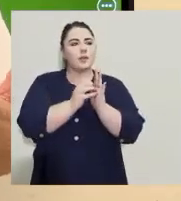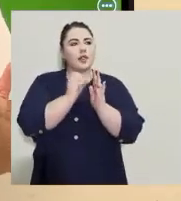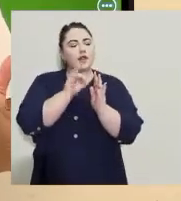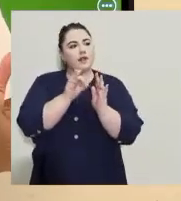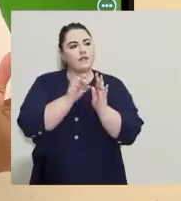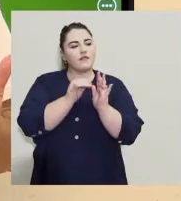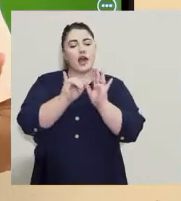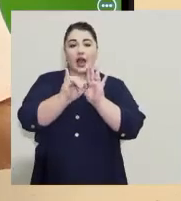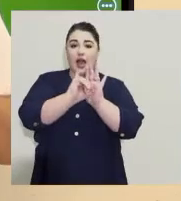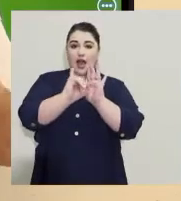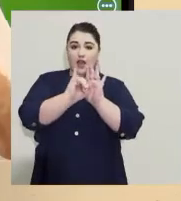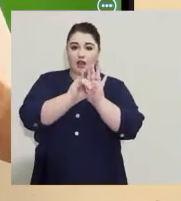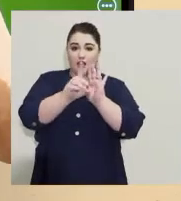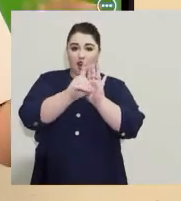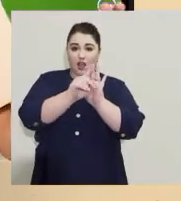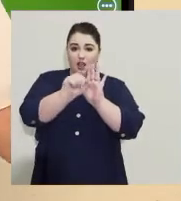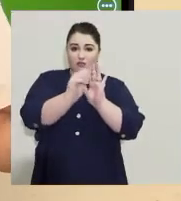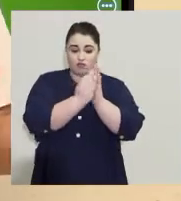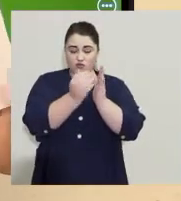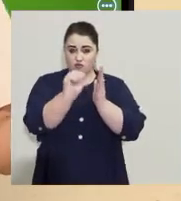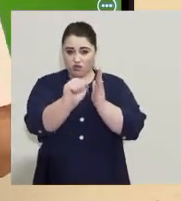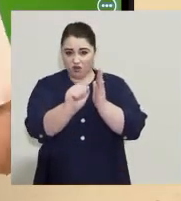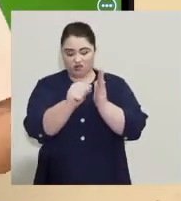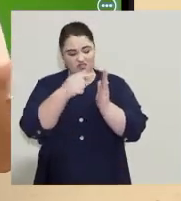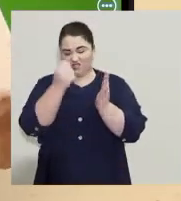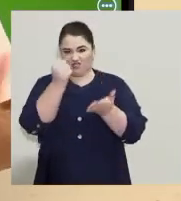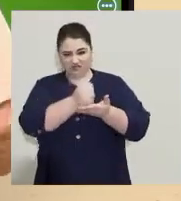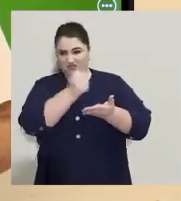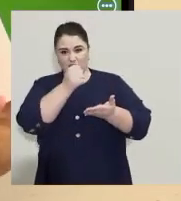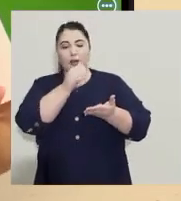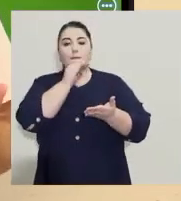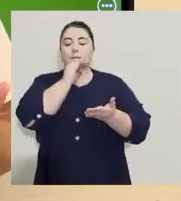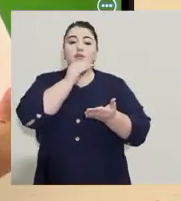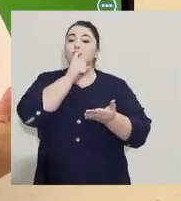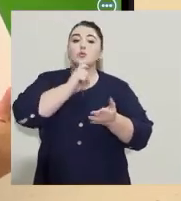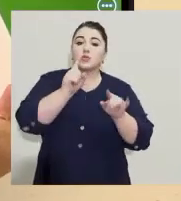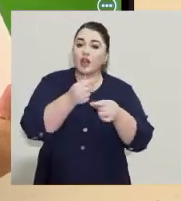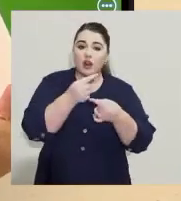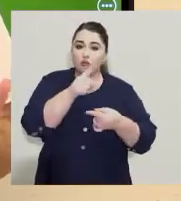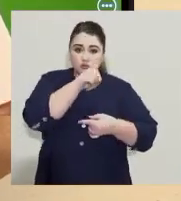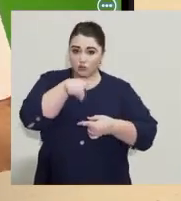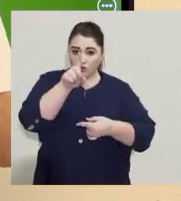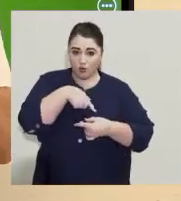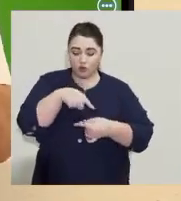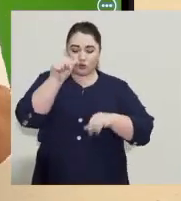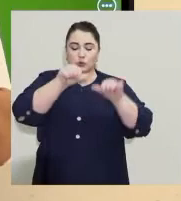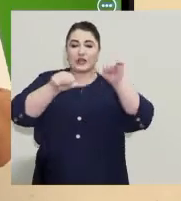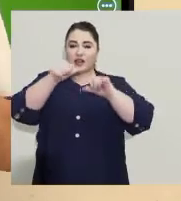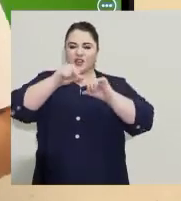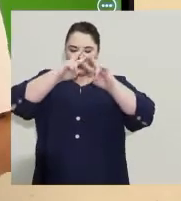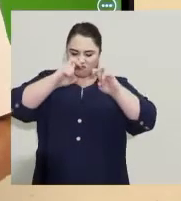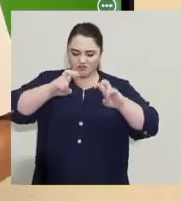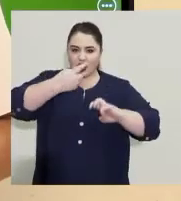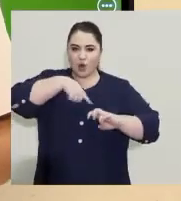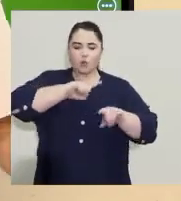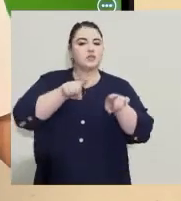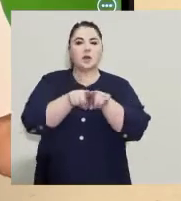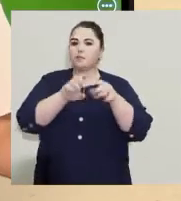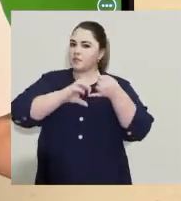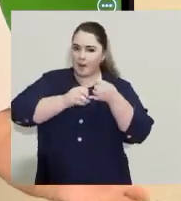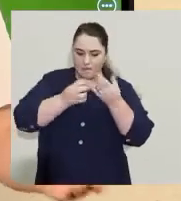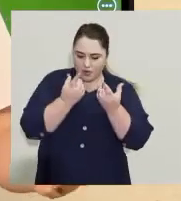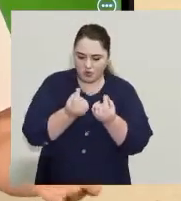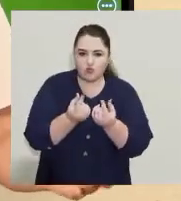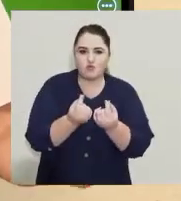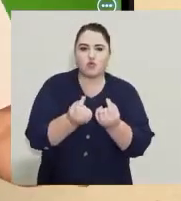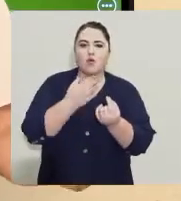say, if you have an invalid ID document, it's not right. You may not use it. So we want our scientific investigations, always